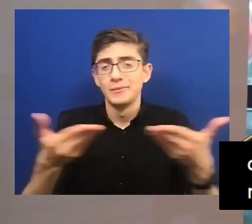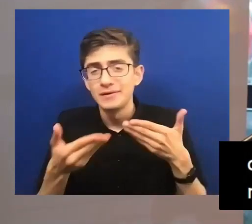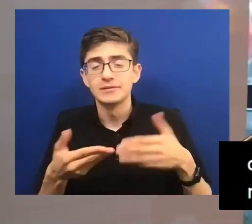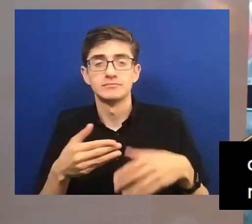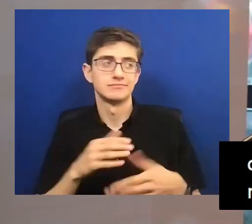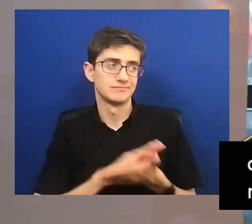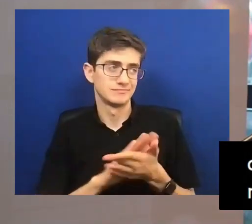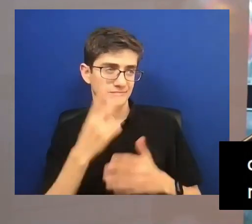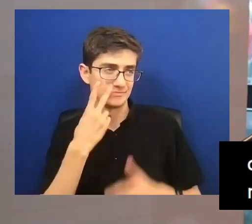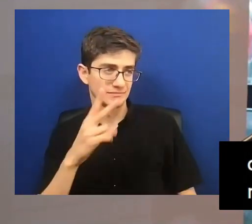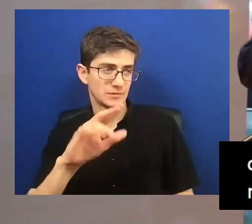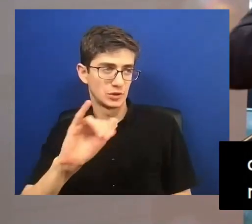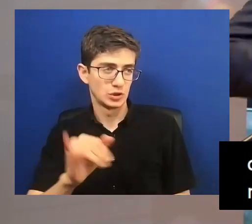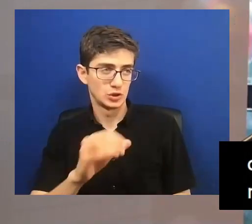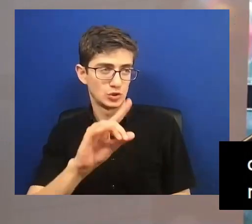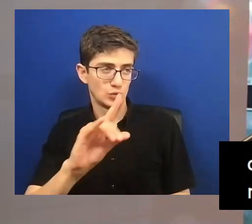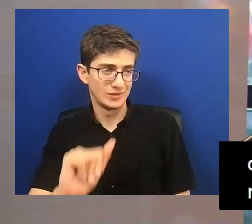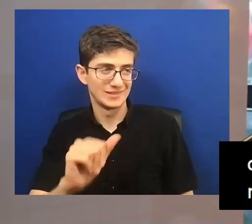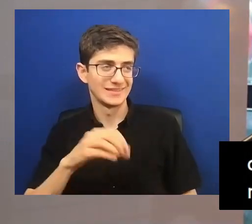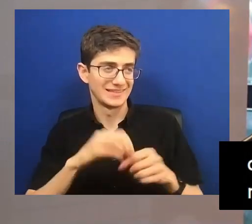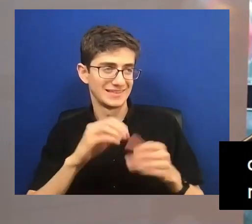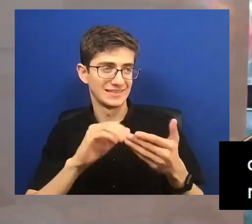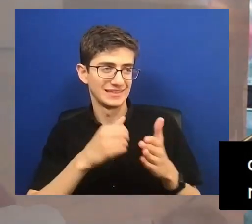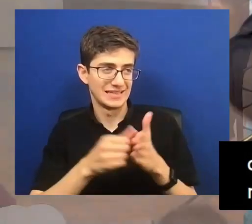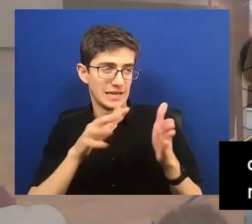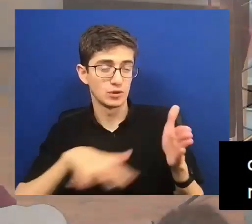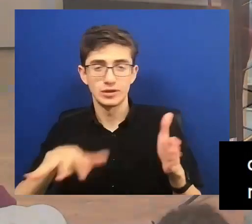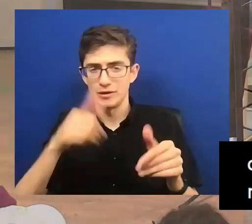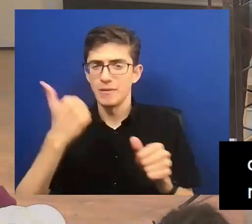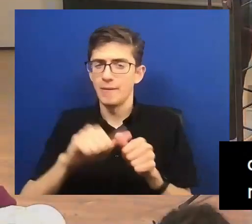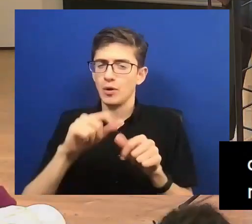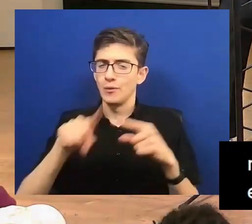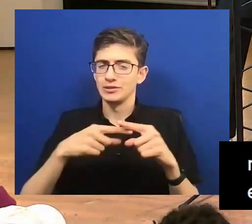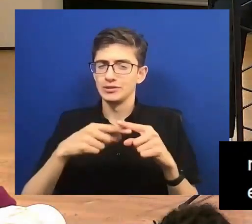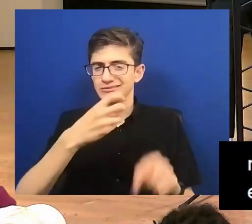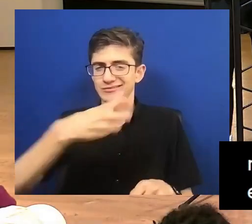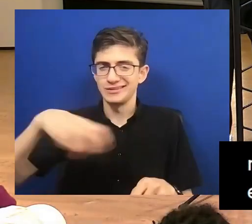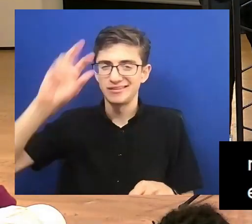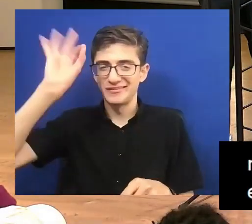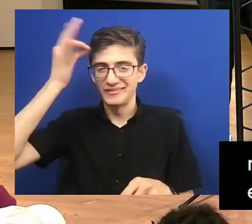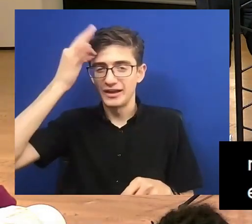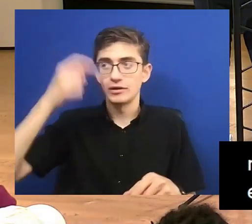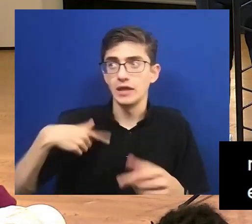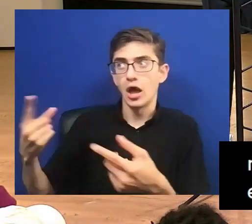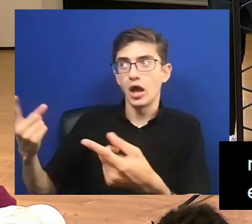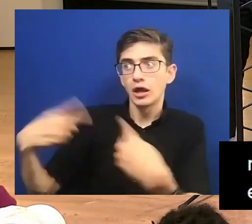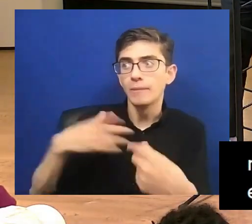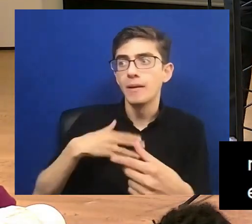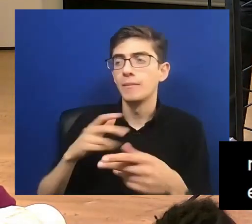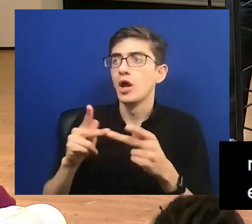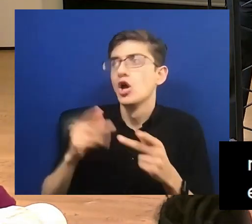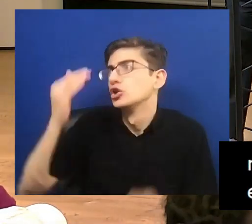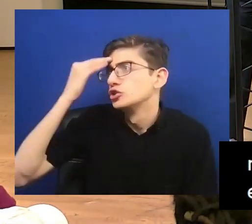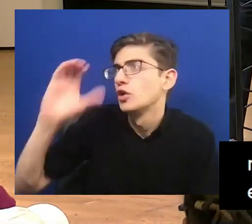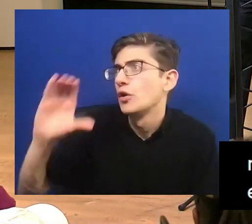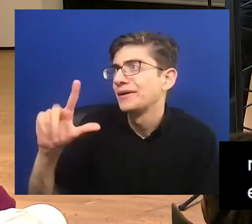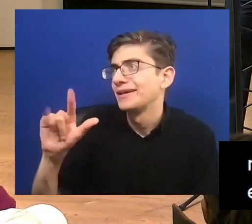this when she was making that transition. I said, you got to come to my neighborhood. You got to come to my neighborhood. Do you know Clinton Banks? He's the coolest geek I know.